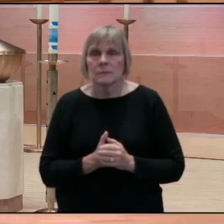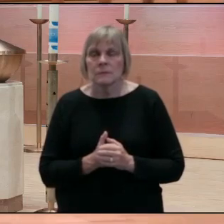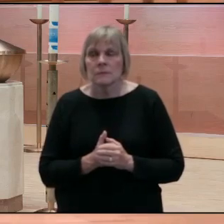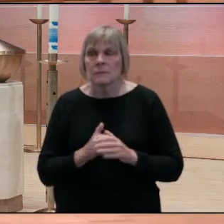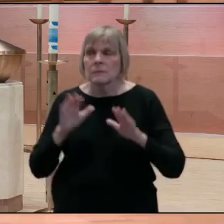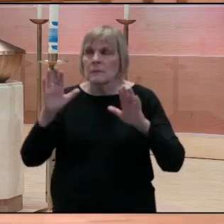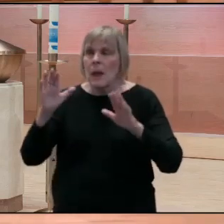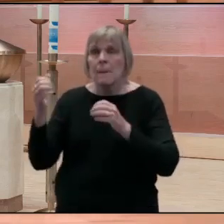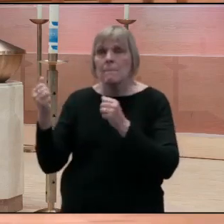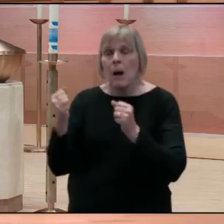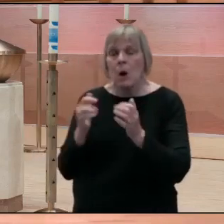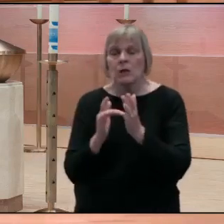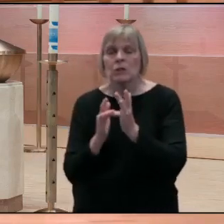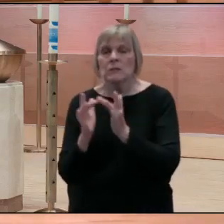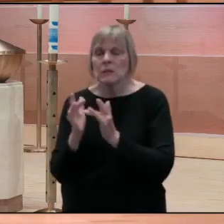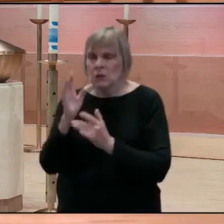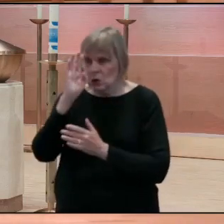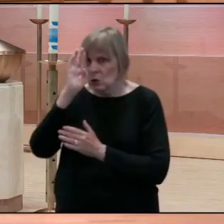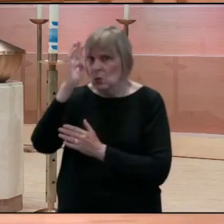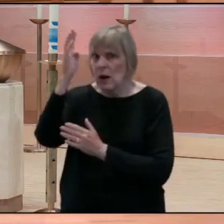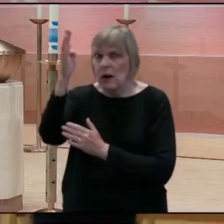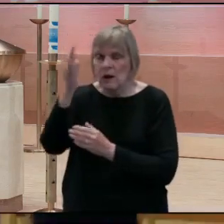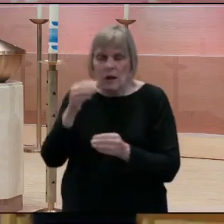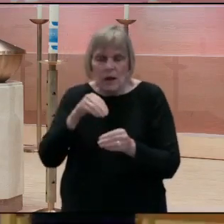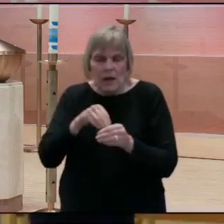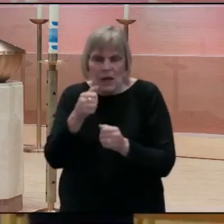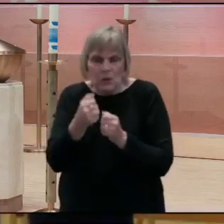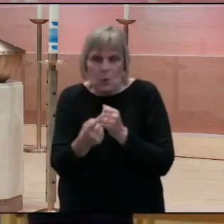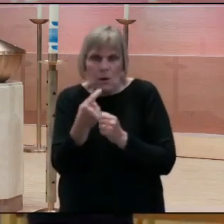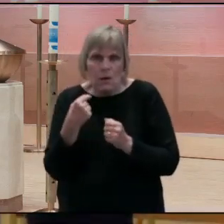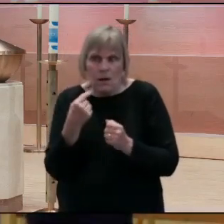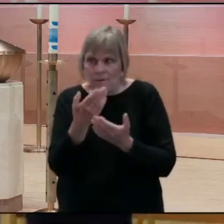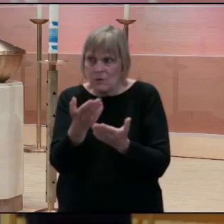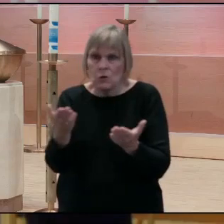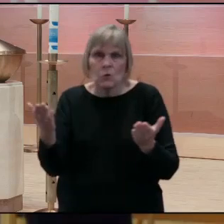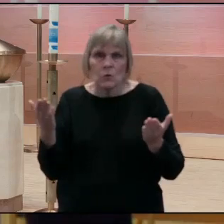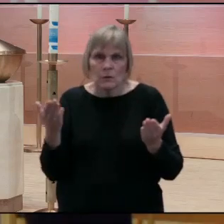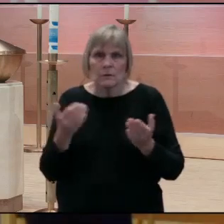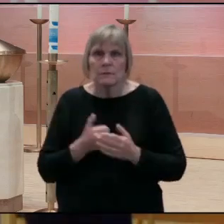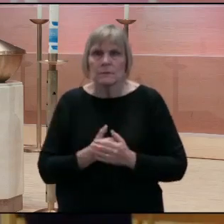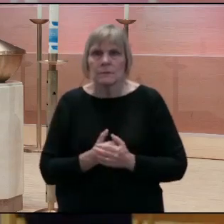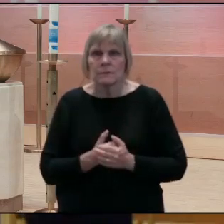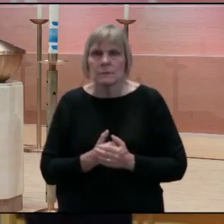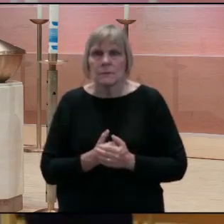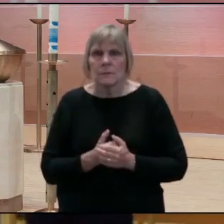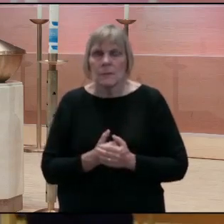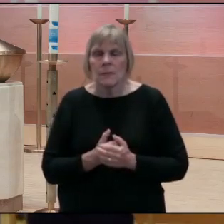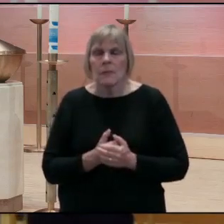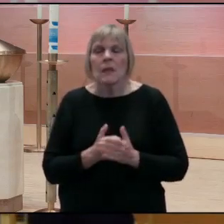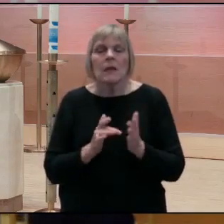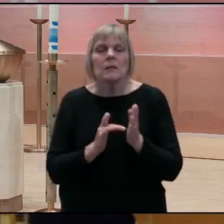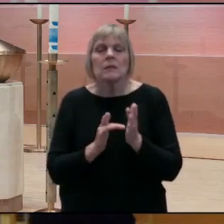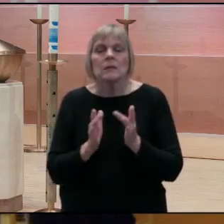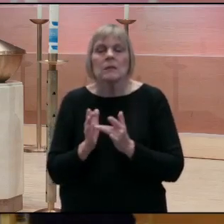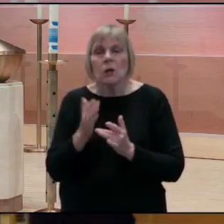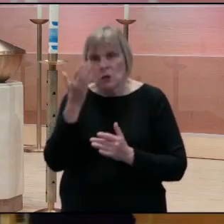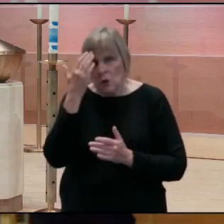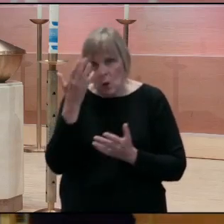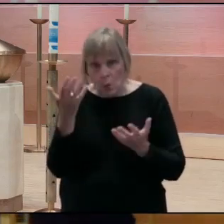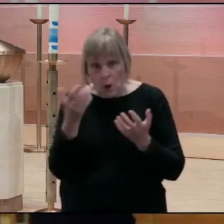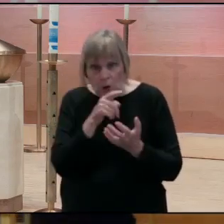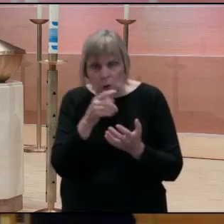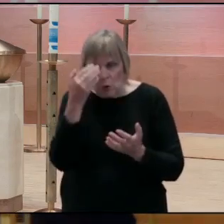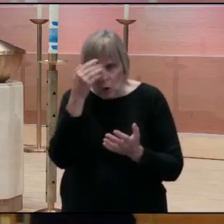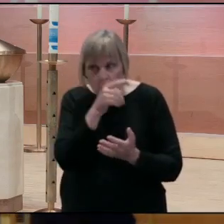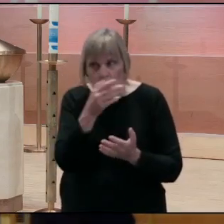With that power, Jesus, he created each and every one of you. And he knows you and he wants to know you and he wants